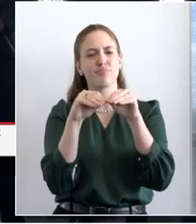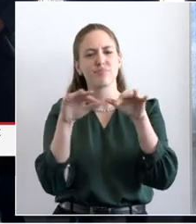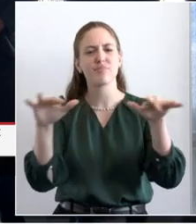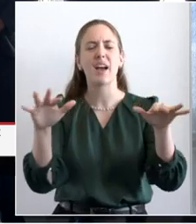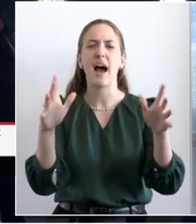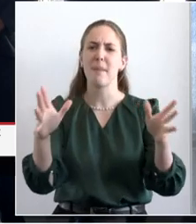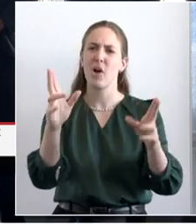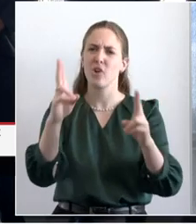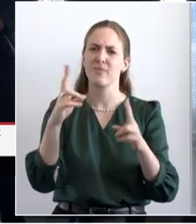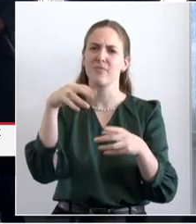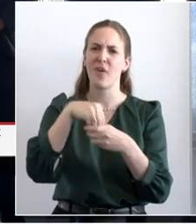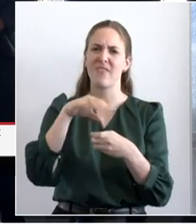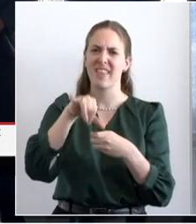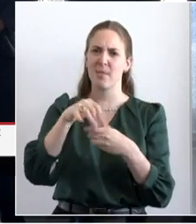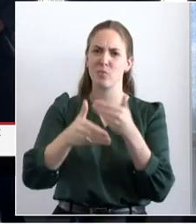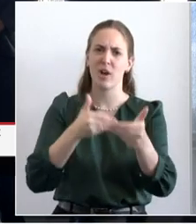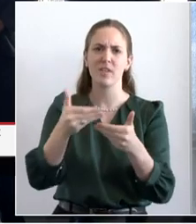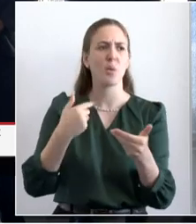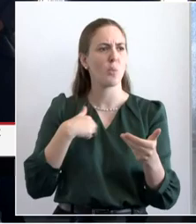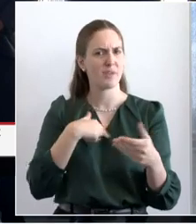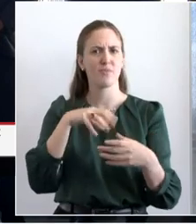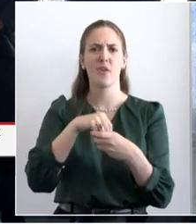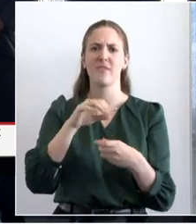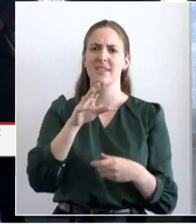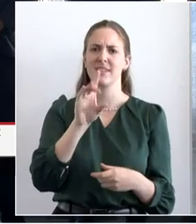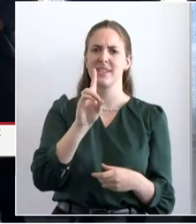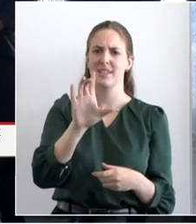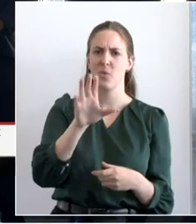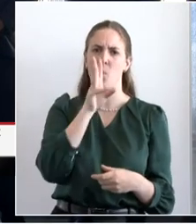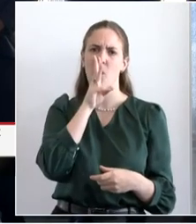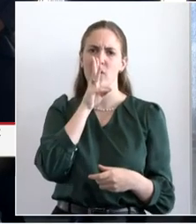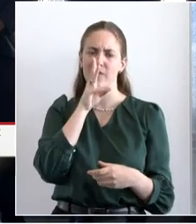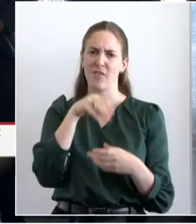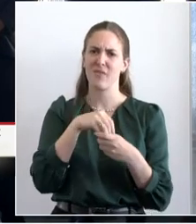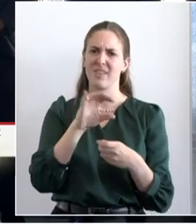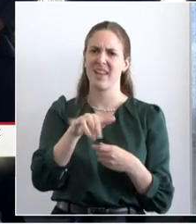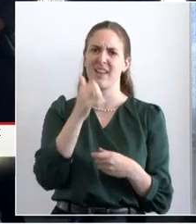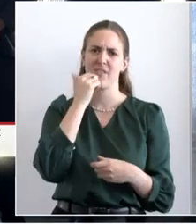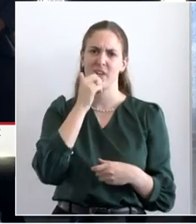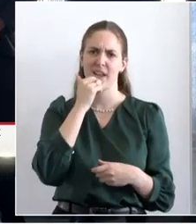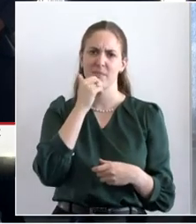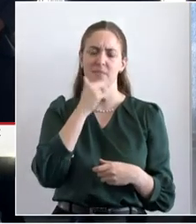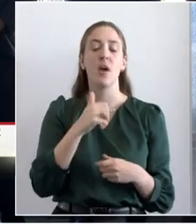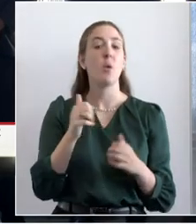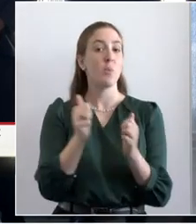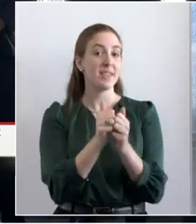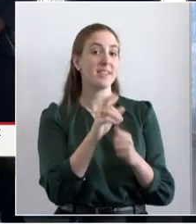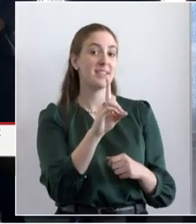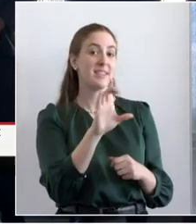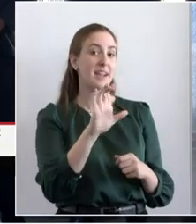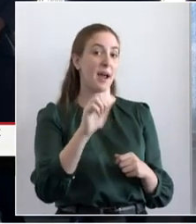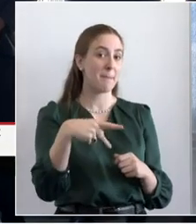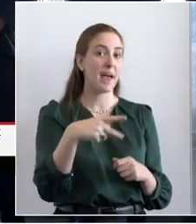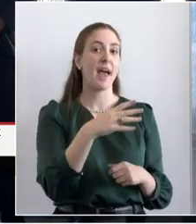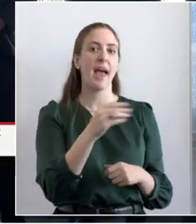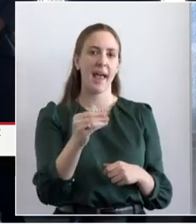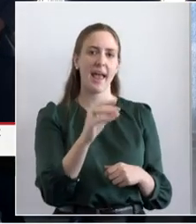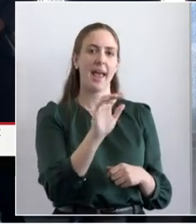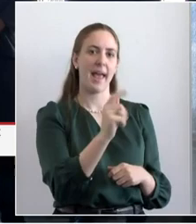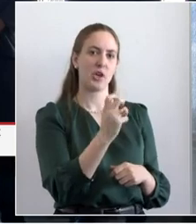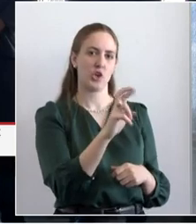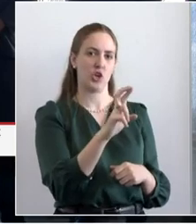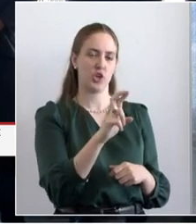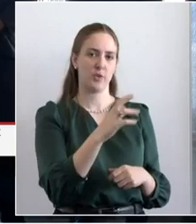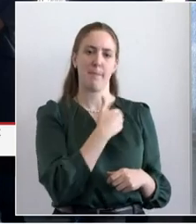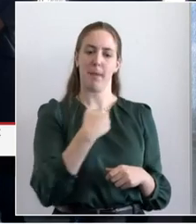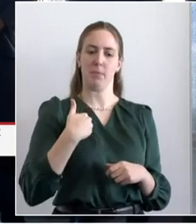we do at DC Water every day. But collectively, with DCAP and the anchor members,